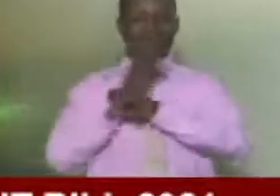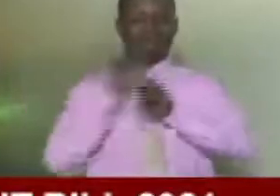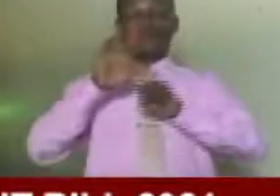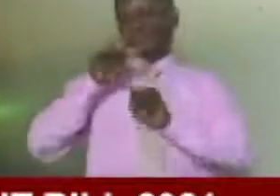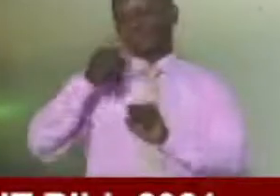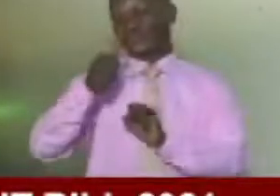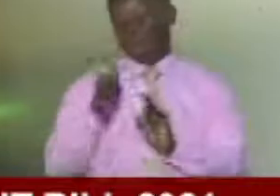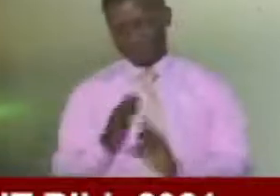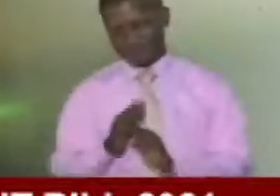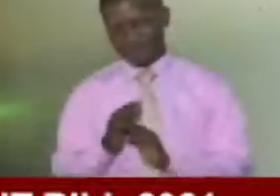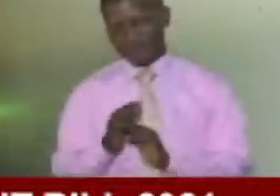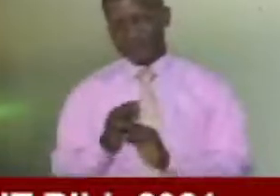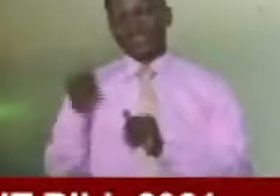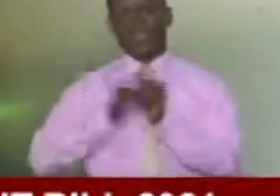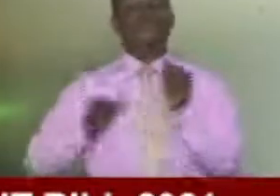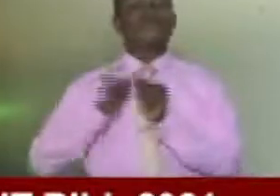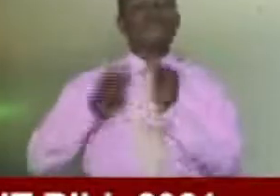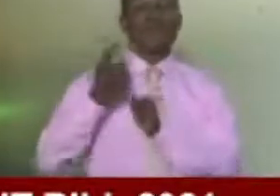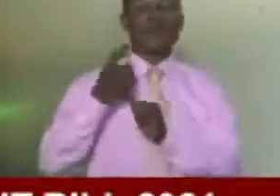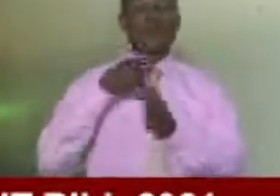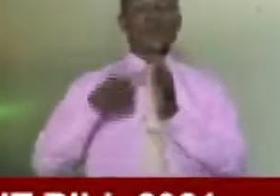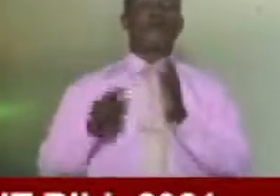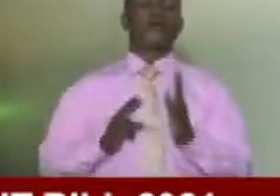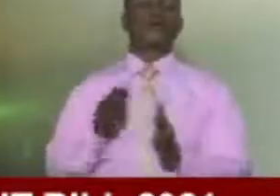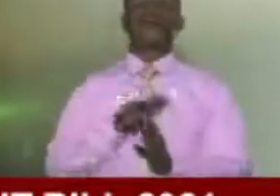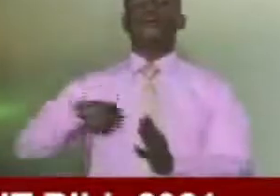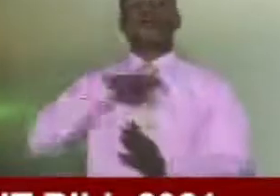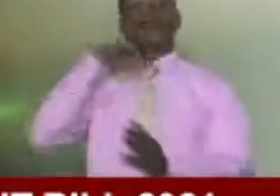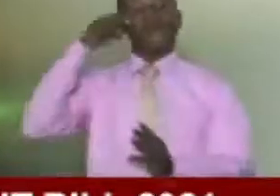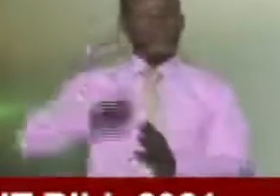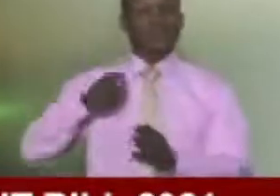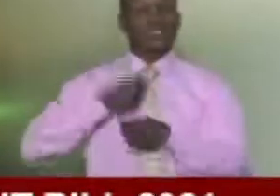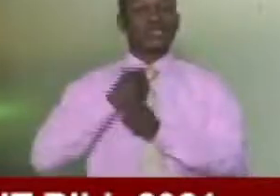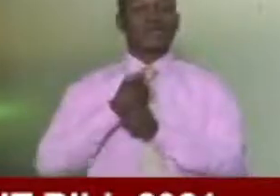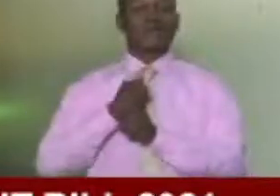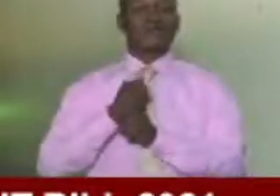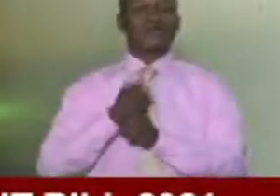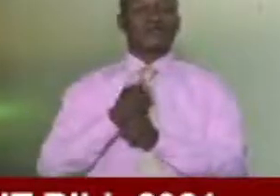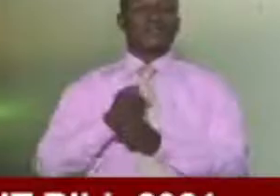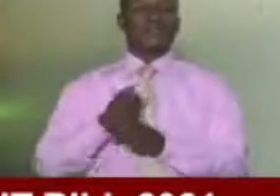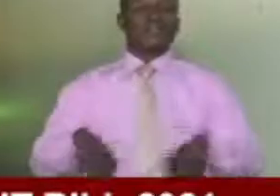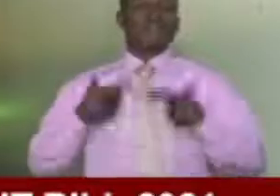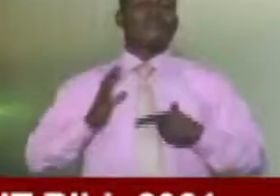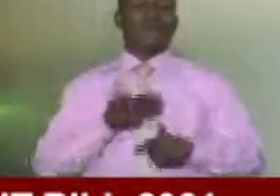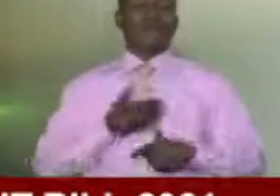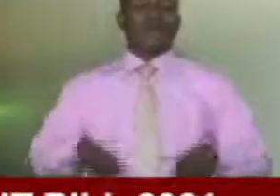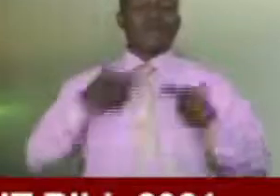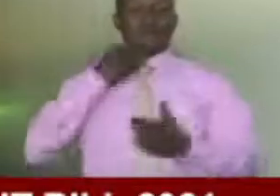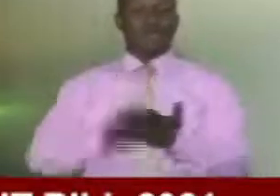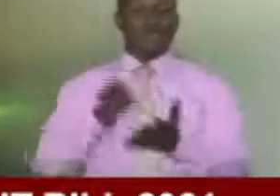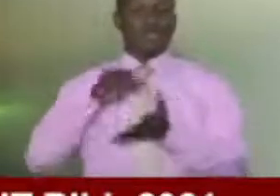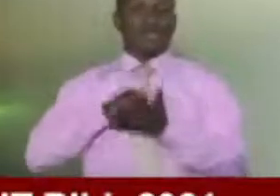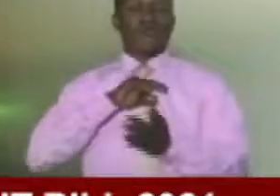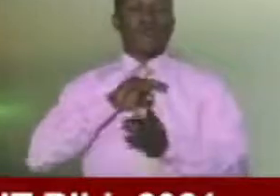you cried. Everyone around you rejoiced. We must live our lives so well that the day we die, we will rejoice.